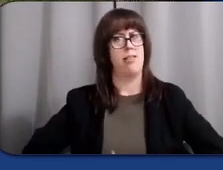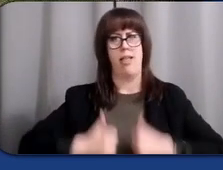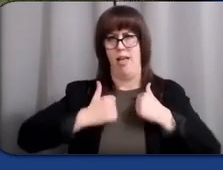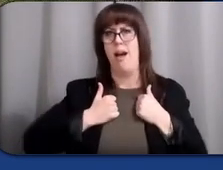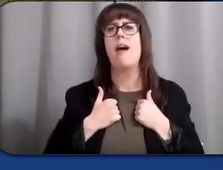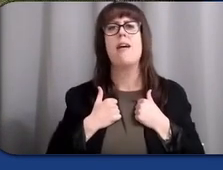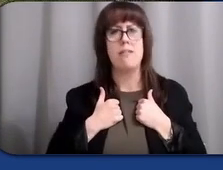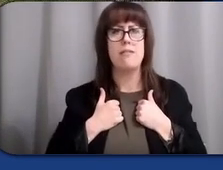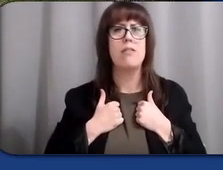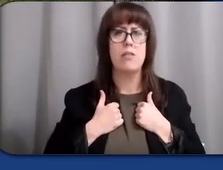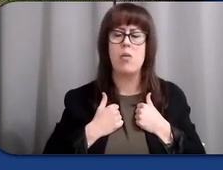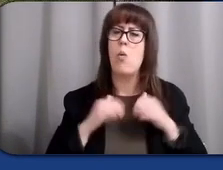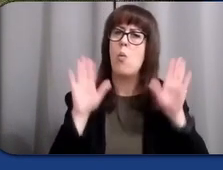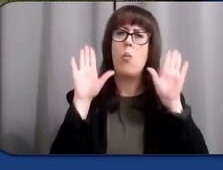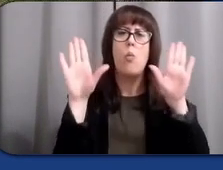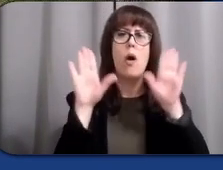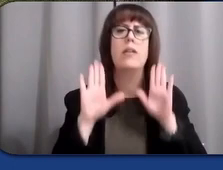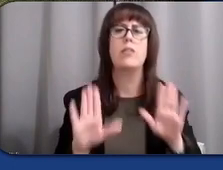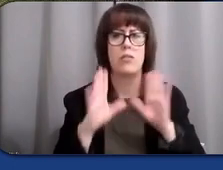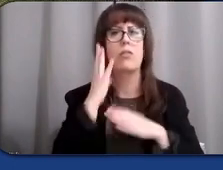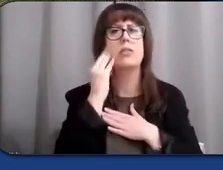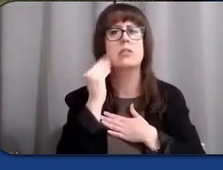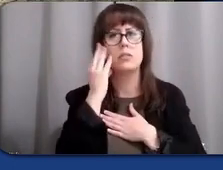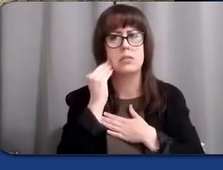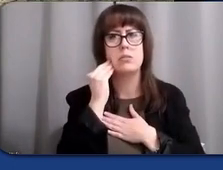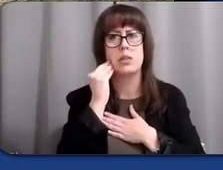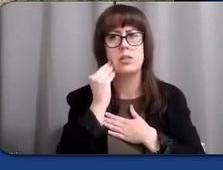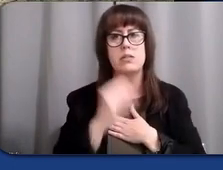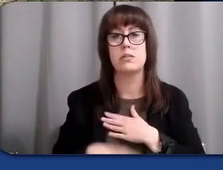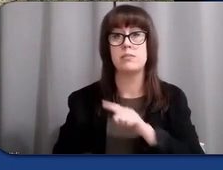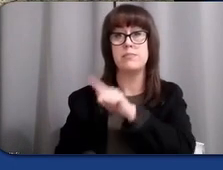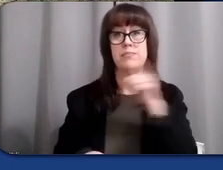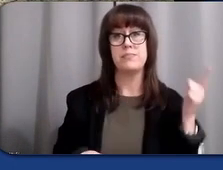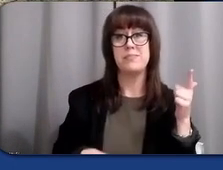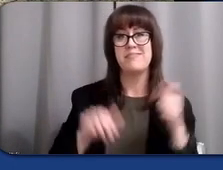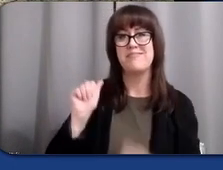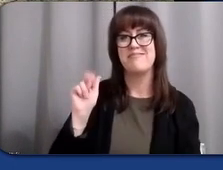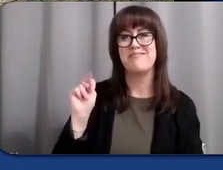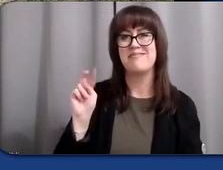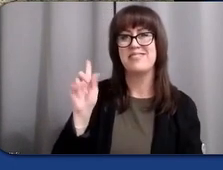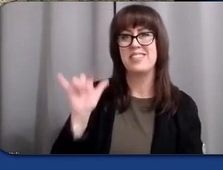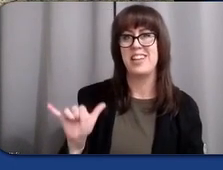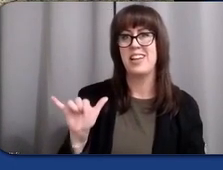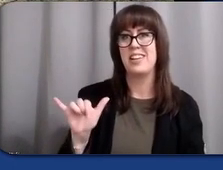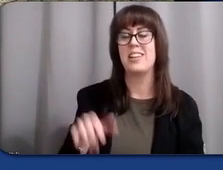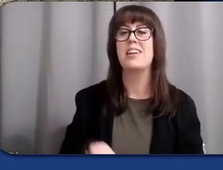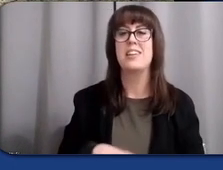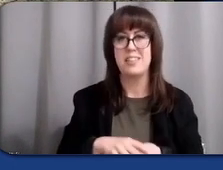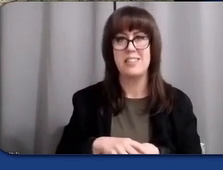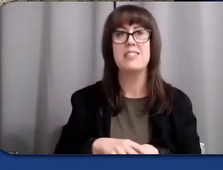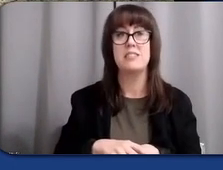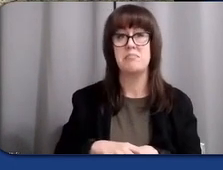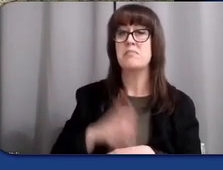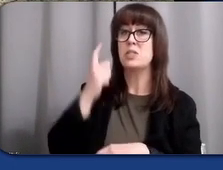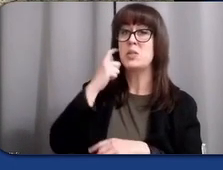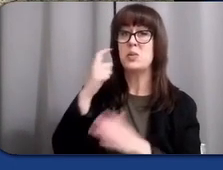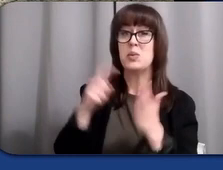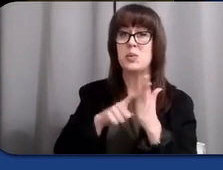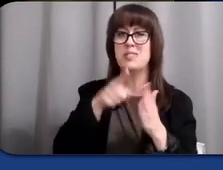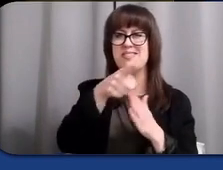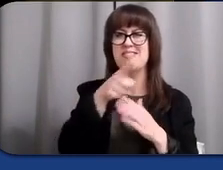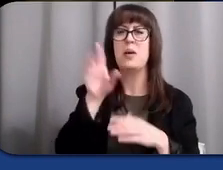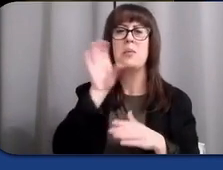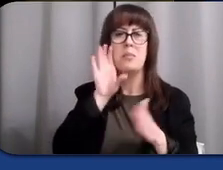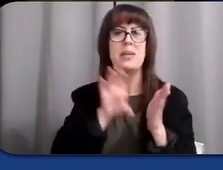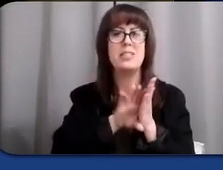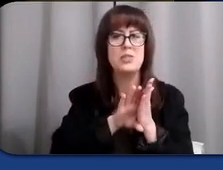It was very, very wonderful. Yeah. And the thing that was so great about it, like, rather than, like, you could see some of the pictures that are flowing along, you could